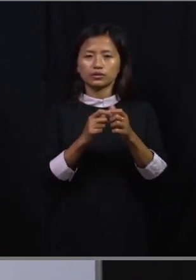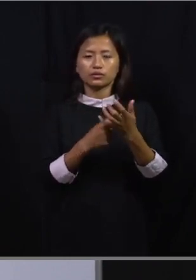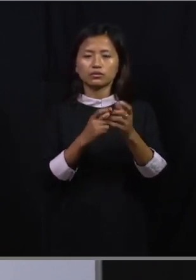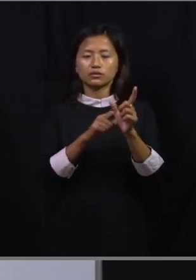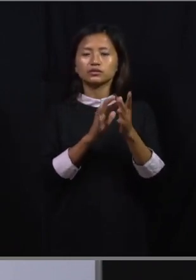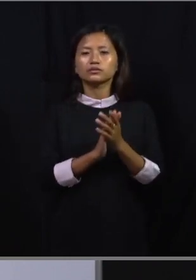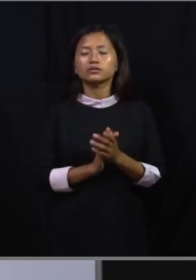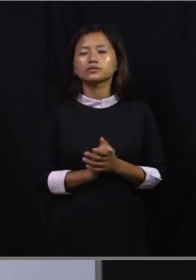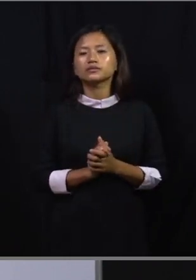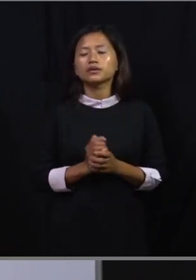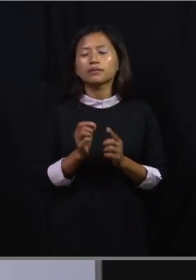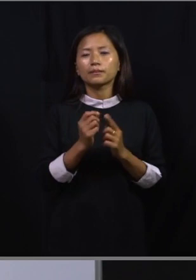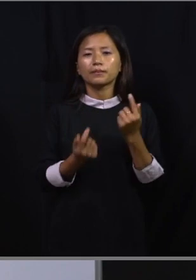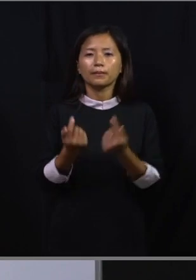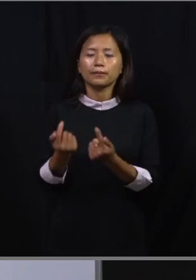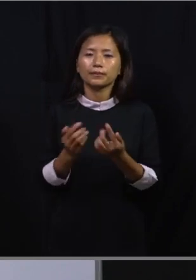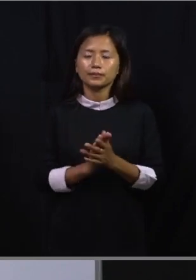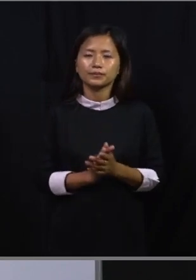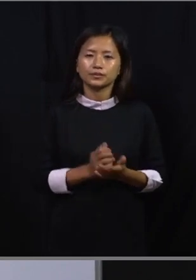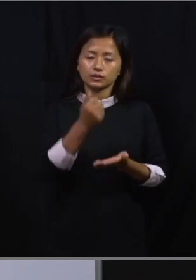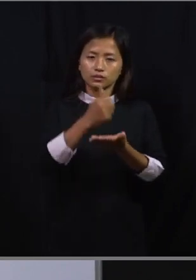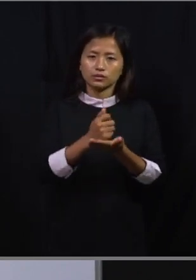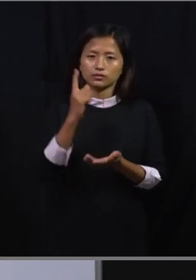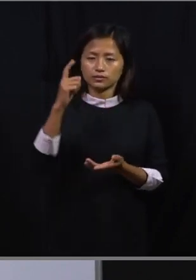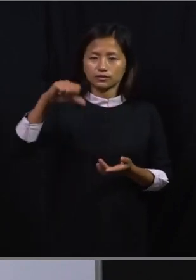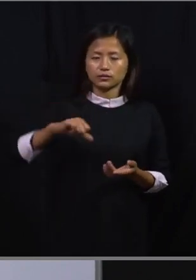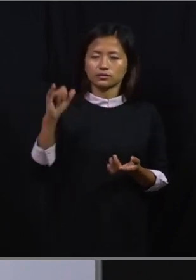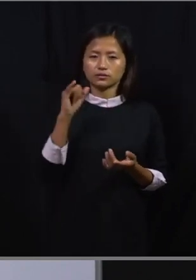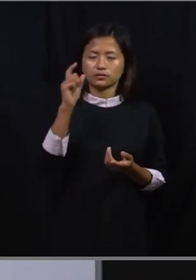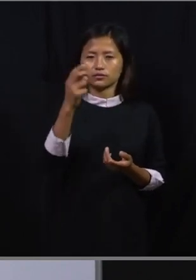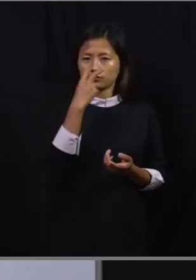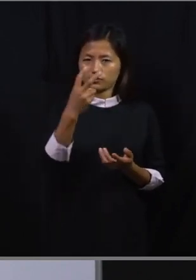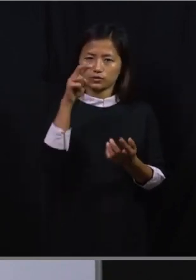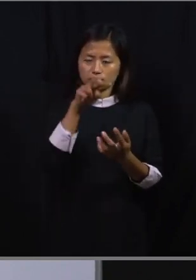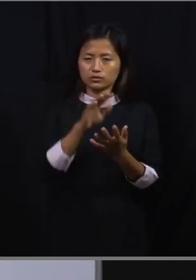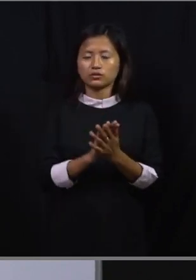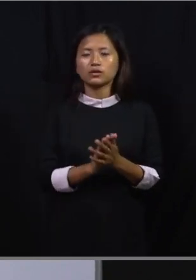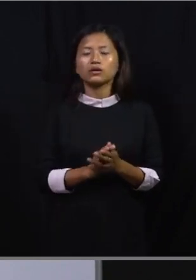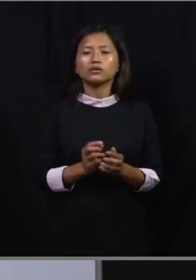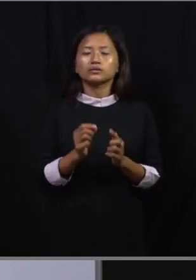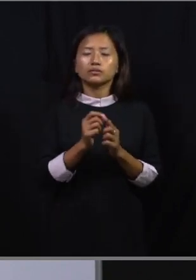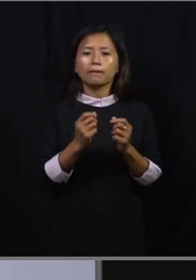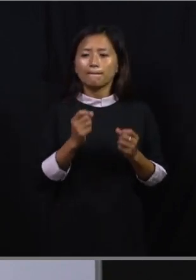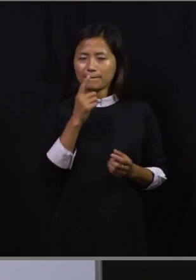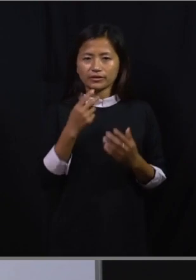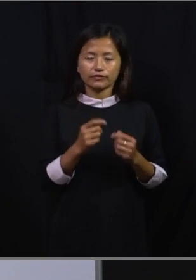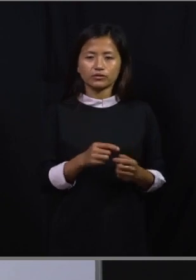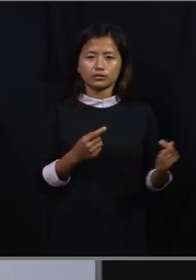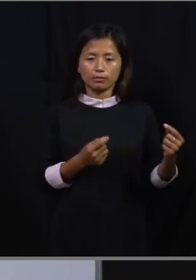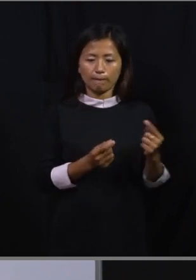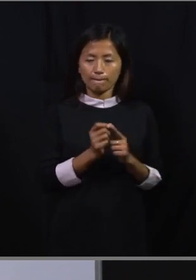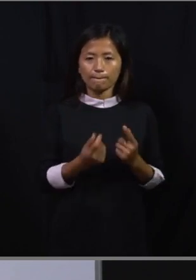Okay, because in the first summit, which was held in 1961, their focus was mainly on the political issue, that is not to